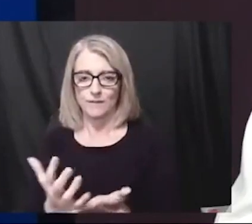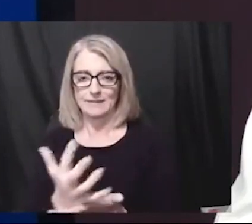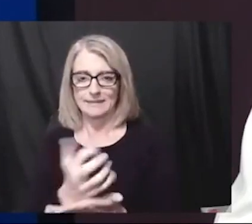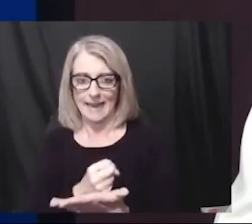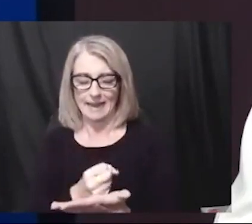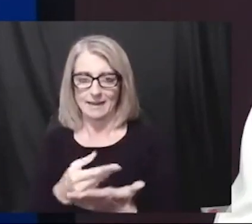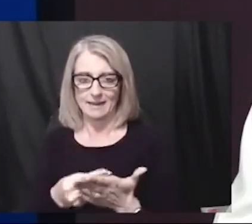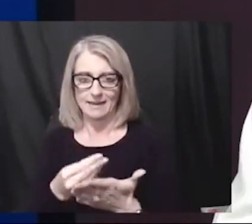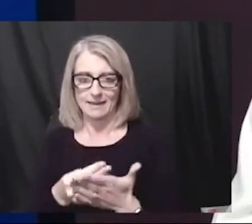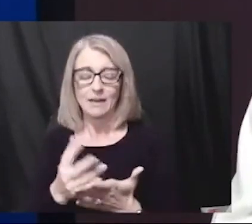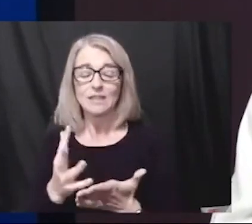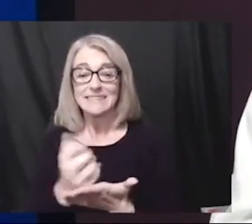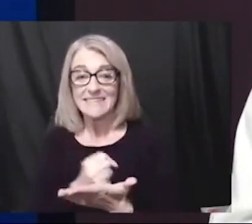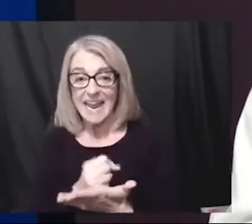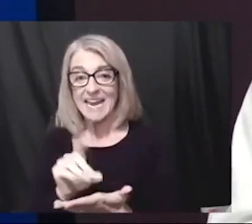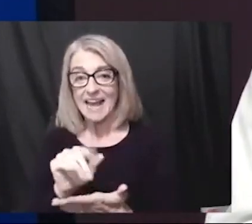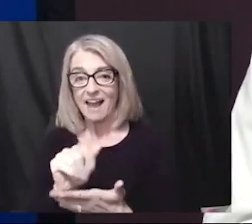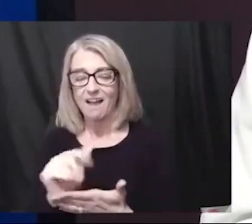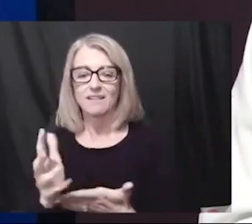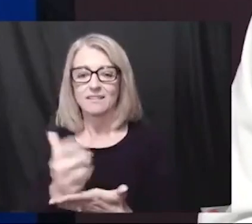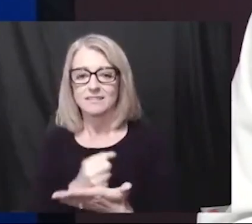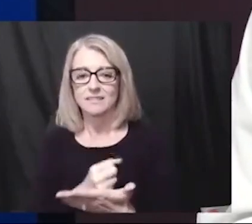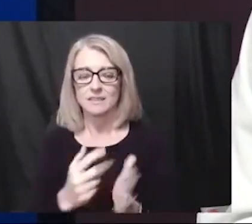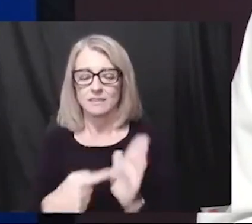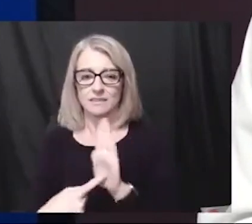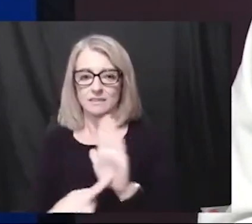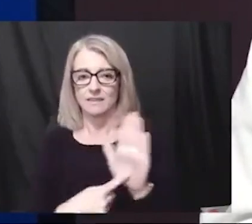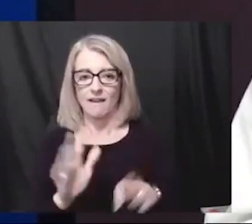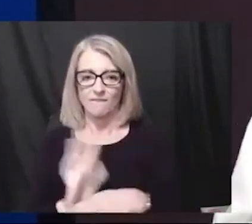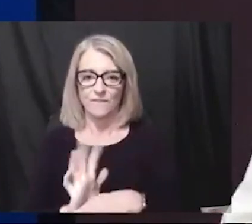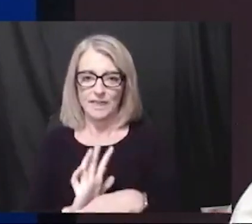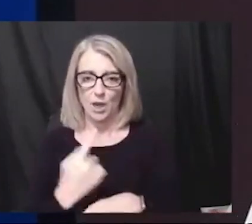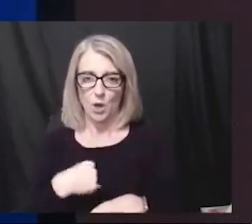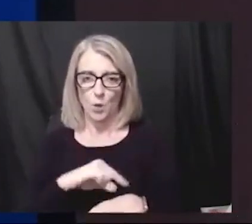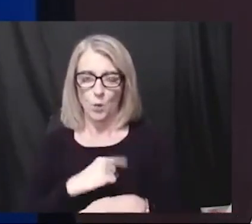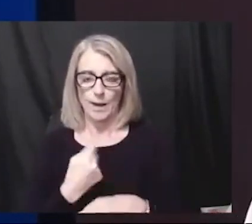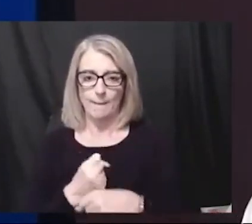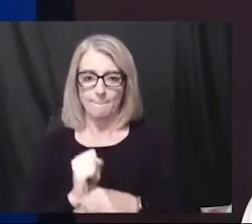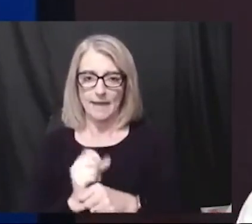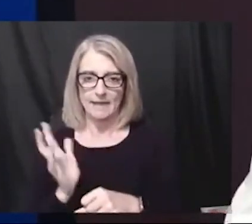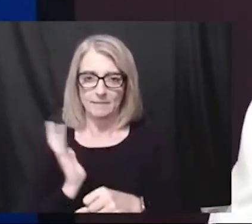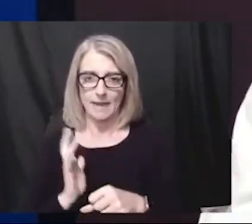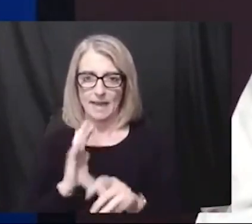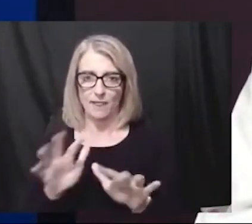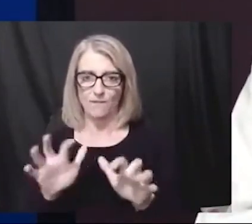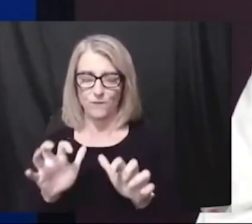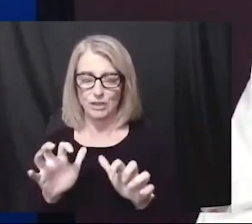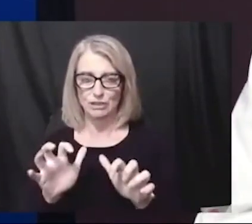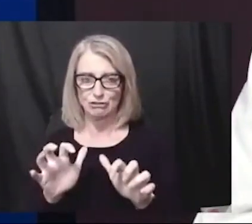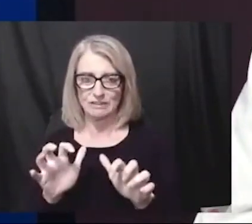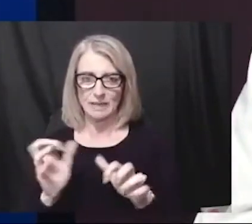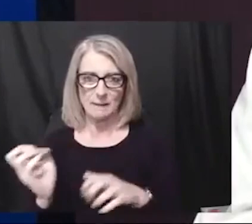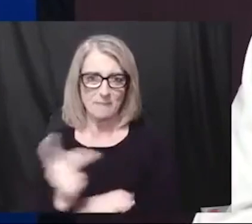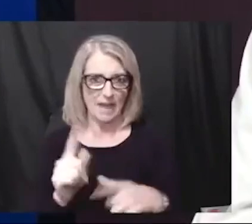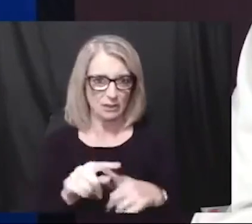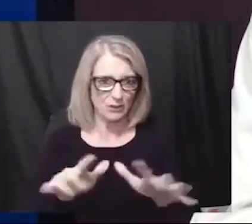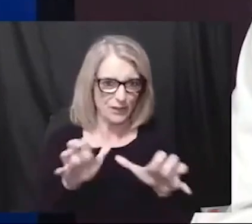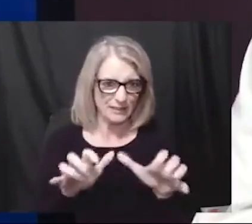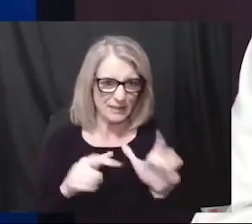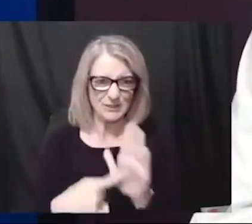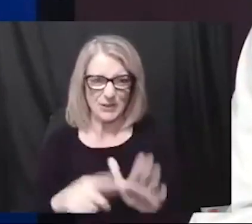get that. You can get Pfizer, Moderna. But just to say, J&J's vaccine looks pretty darn effective. And those are incredibly